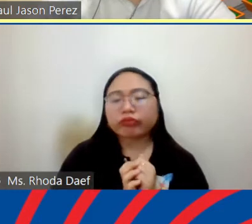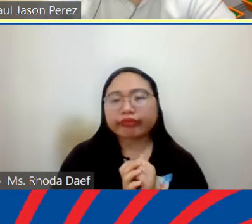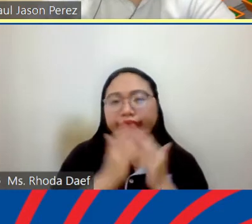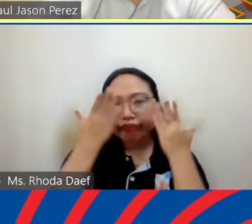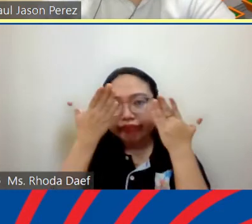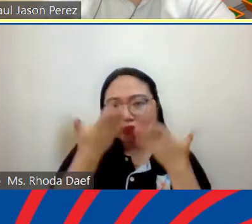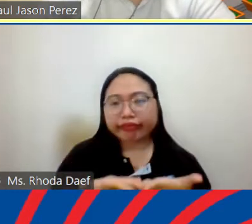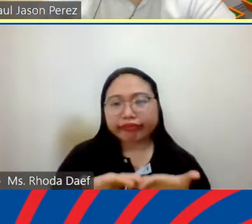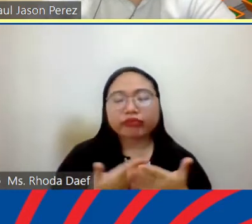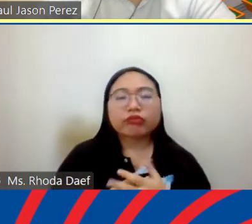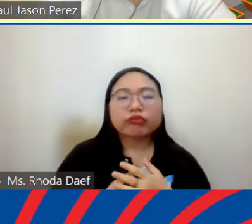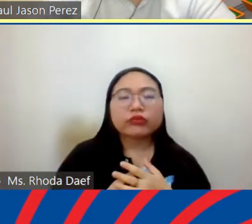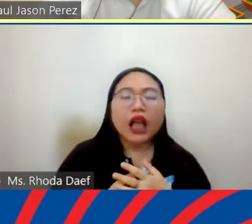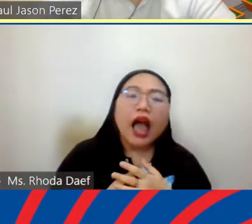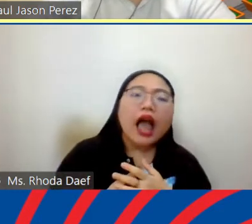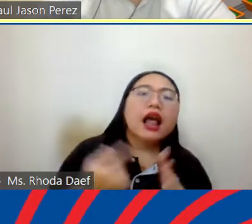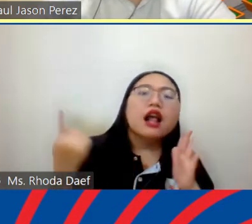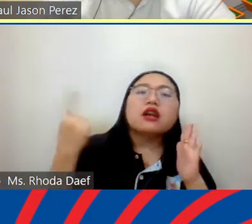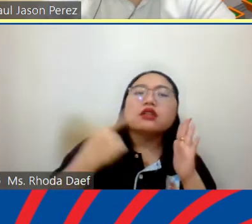this